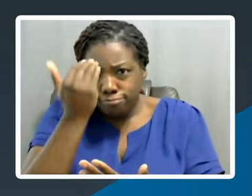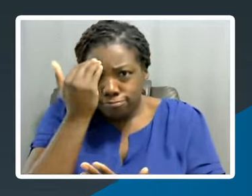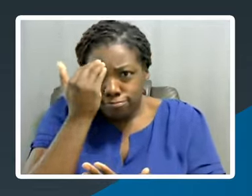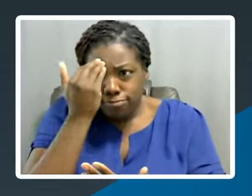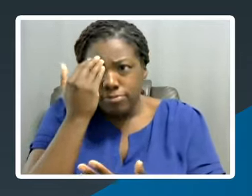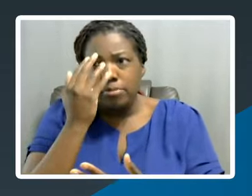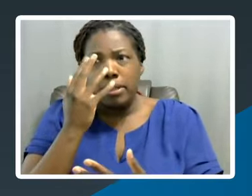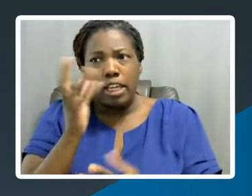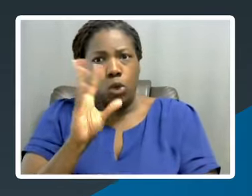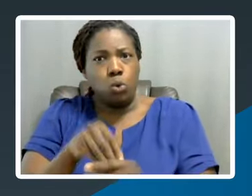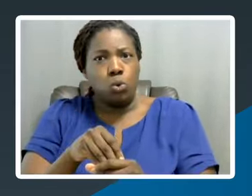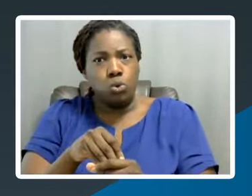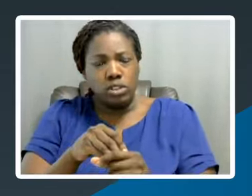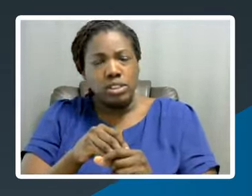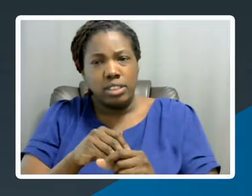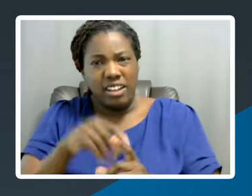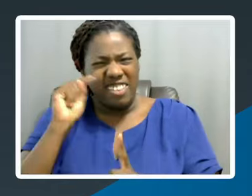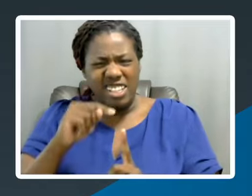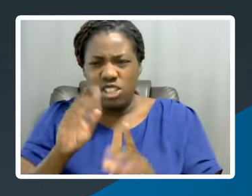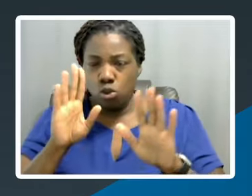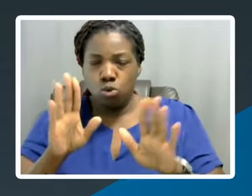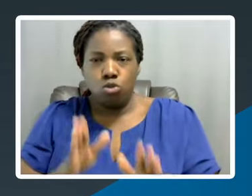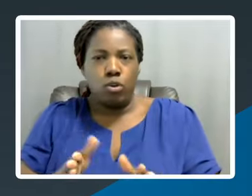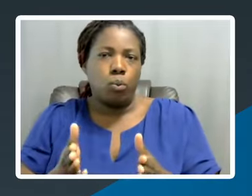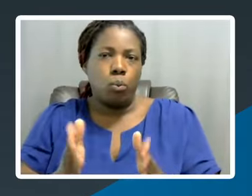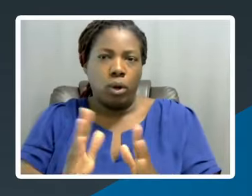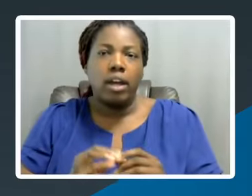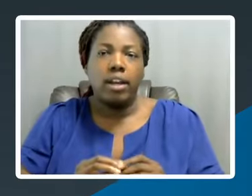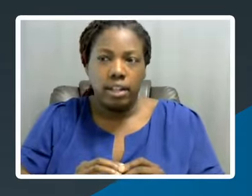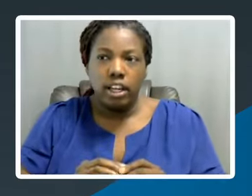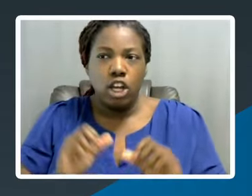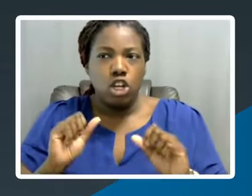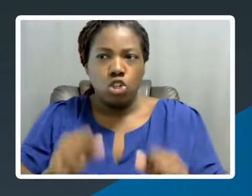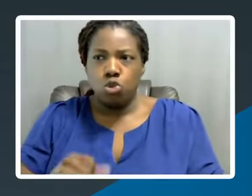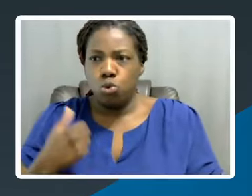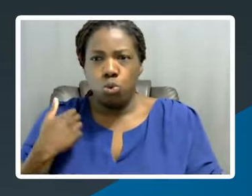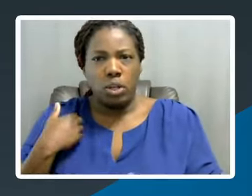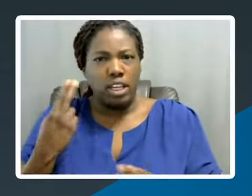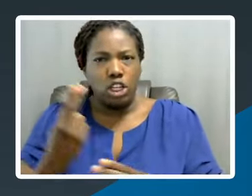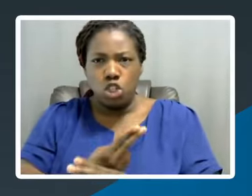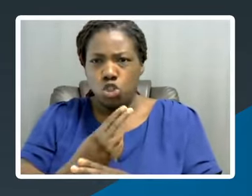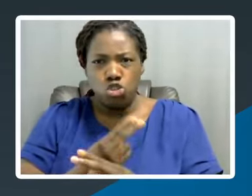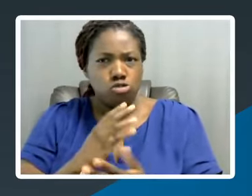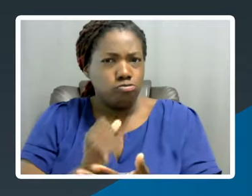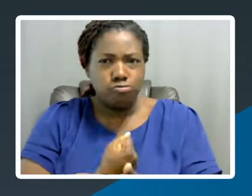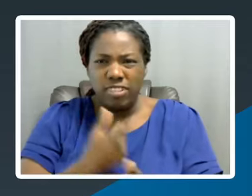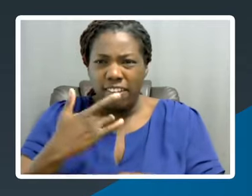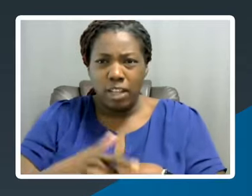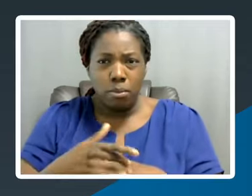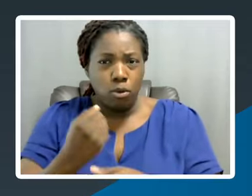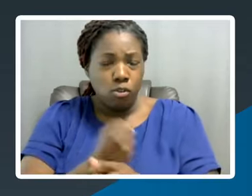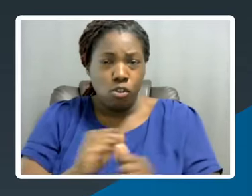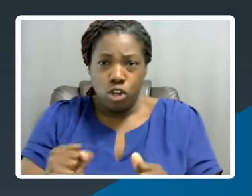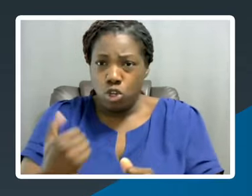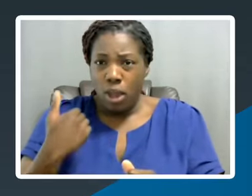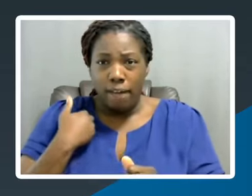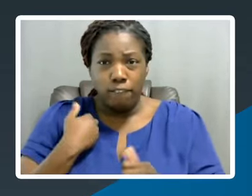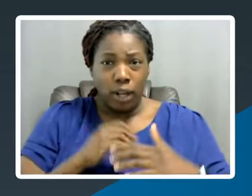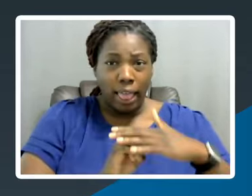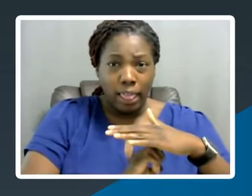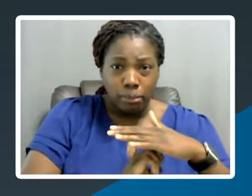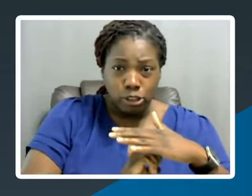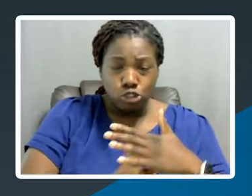inclusive, this is a great way to do it. And you can, again, feel free to take these, use them. They're available for free, and we have them for elementary,